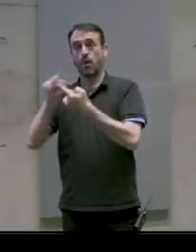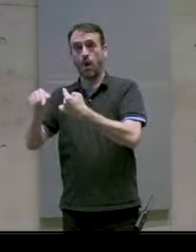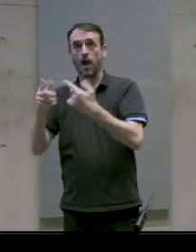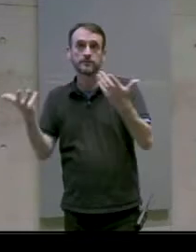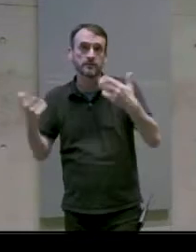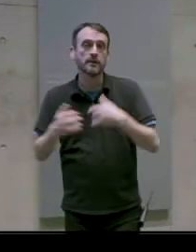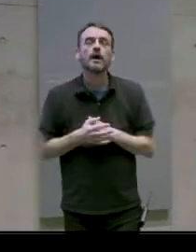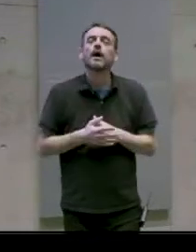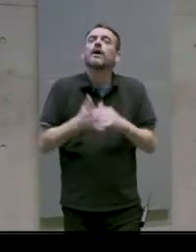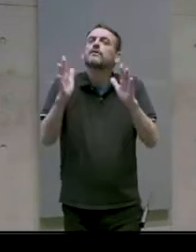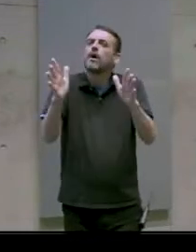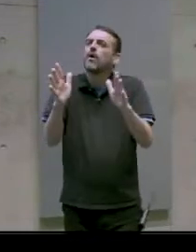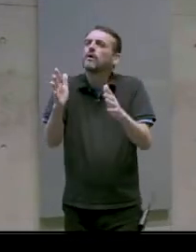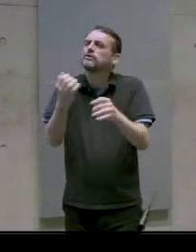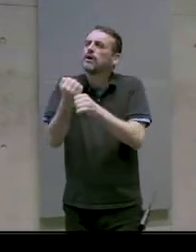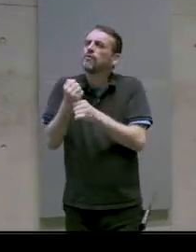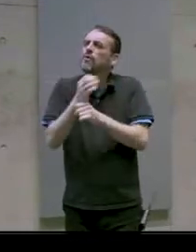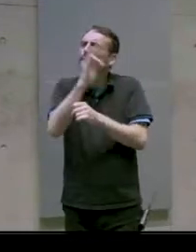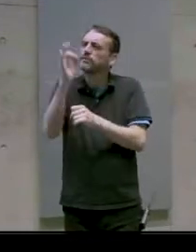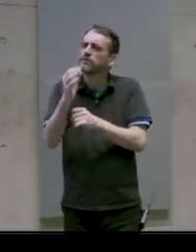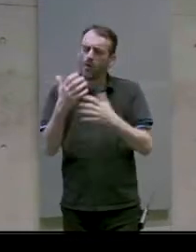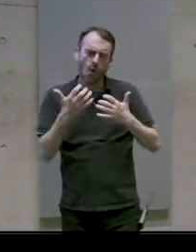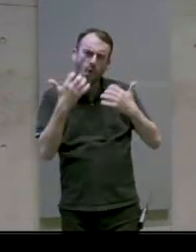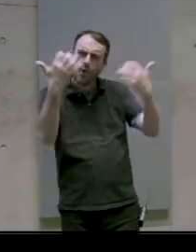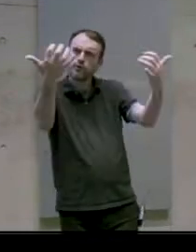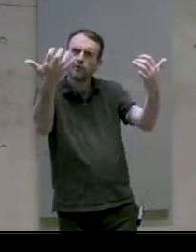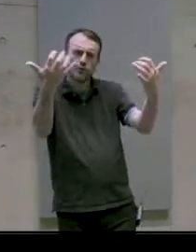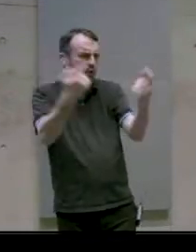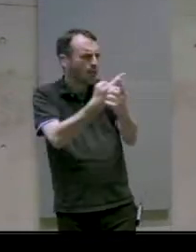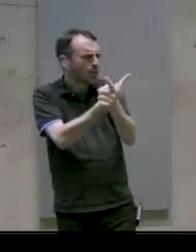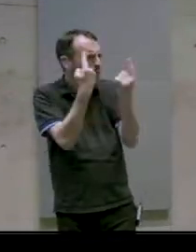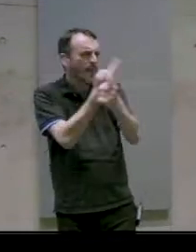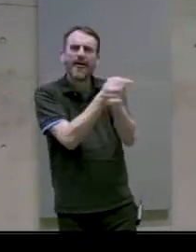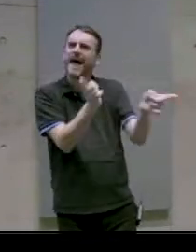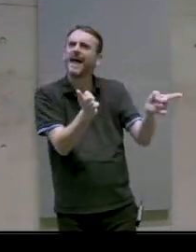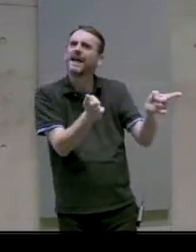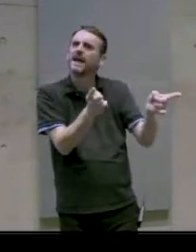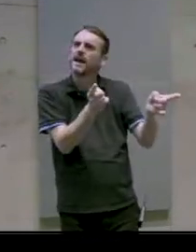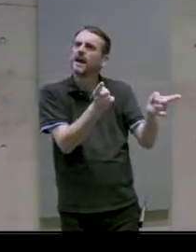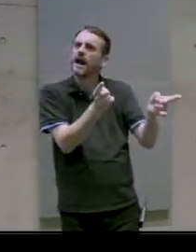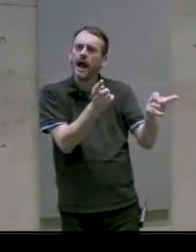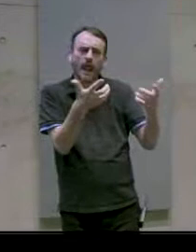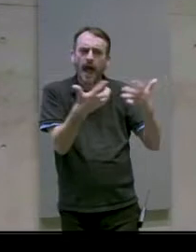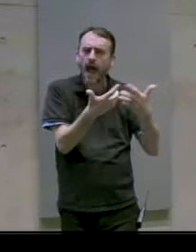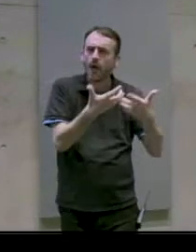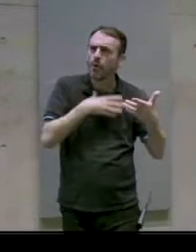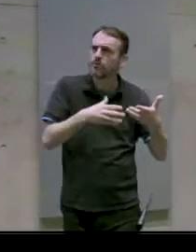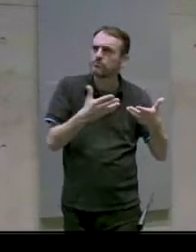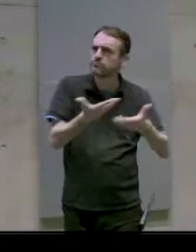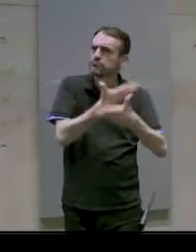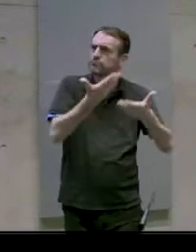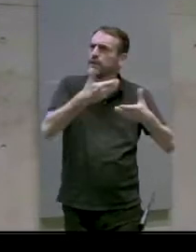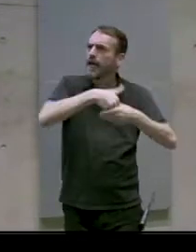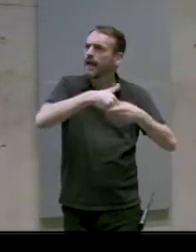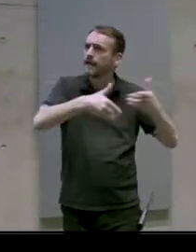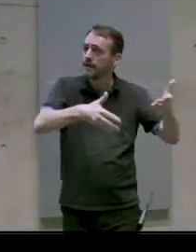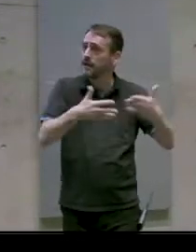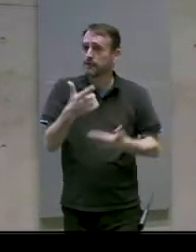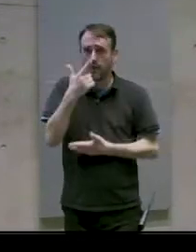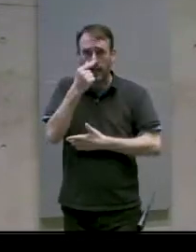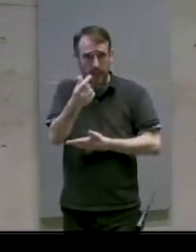your audience, and who would like to play it. And I could give you all sorts of funny